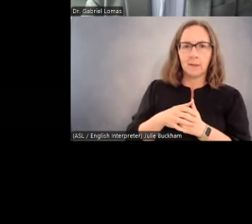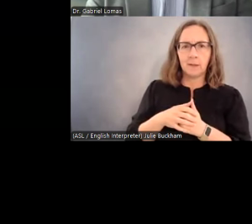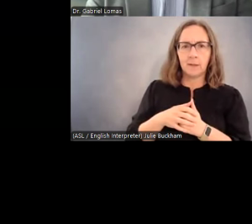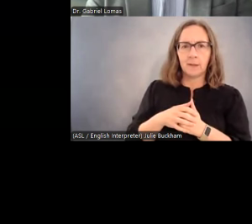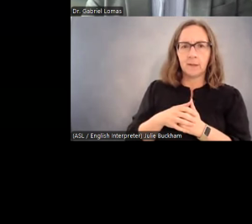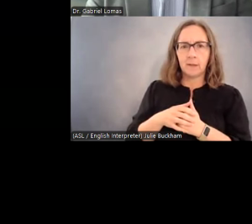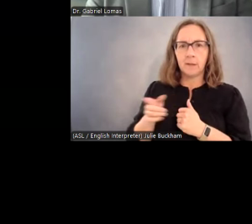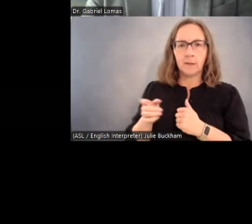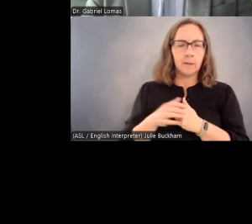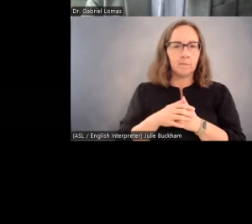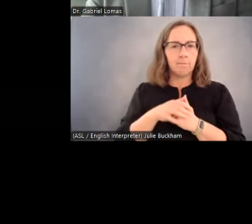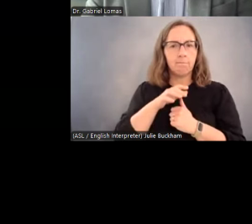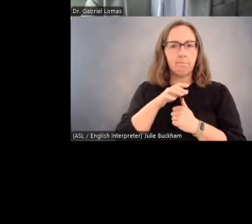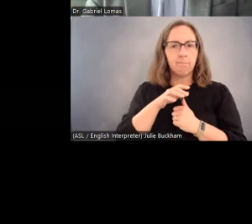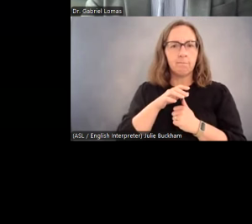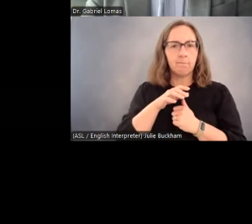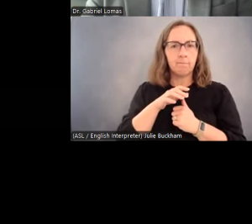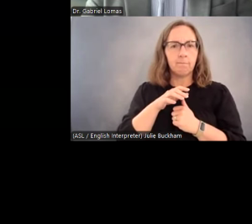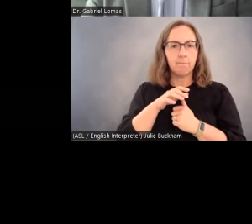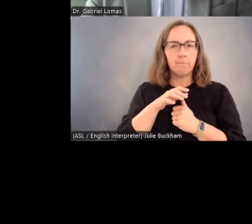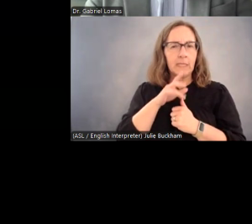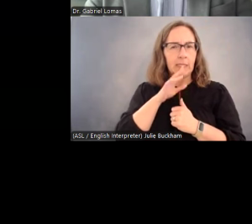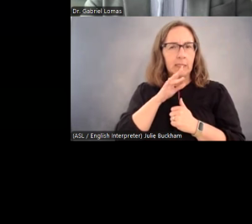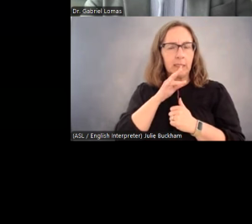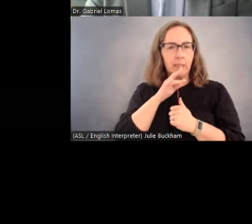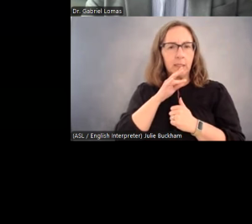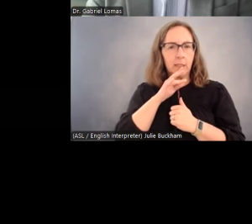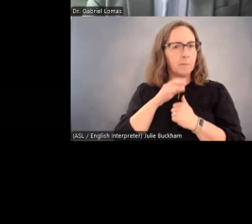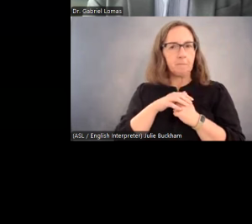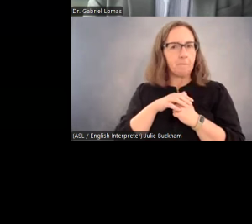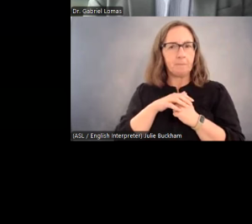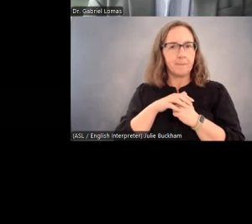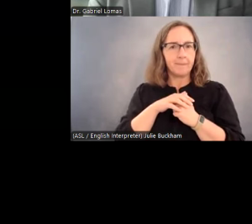Right now she's not with me. I'm journeying with my mom.